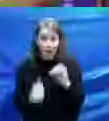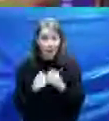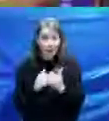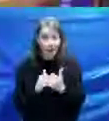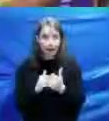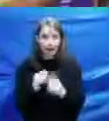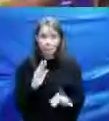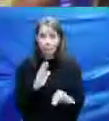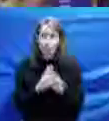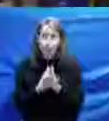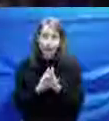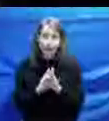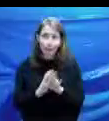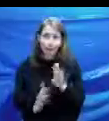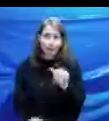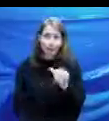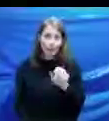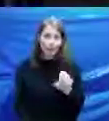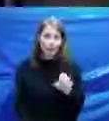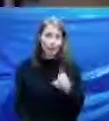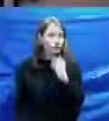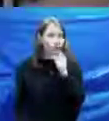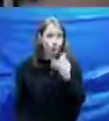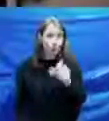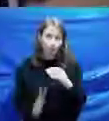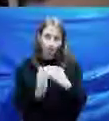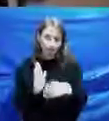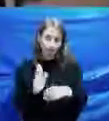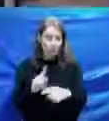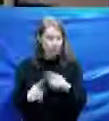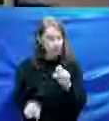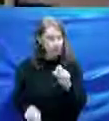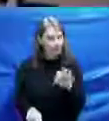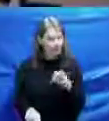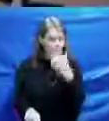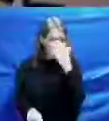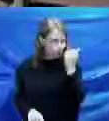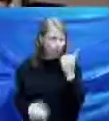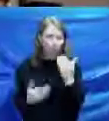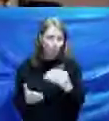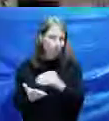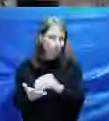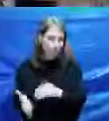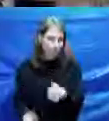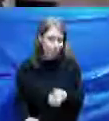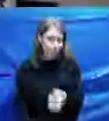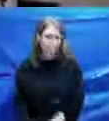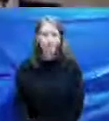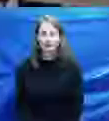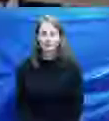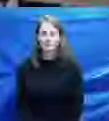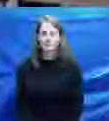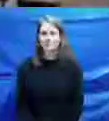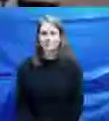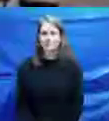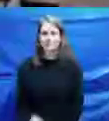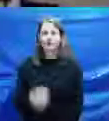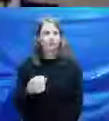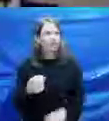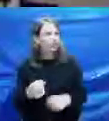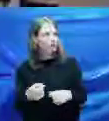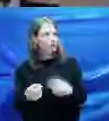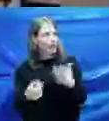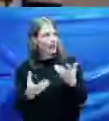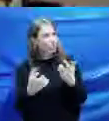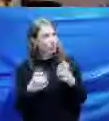if you need a quick reminder, make sure you fill it in. Shania, which one do you want to do? First one. Excellent. So if you're doing the first one, tell me